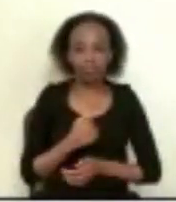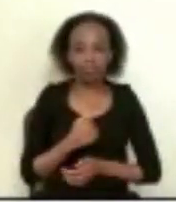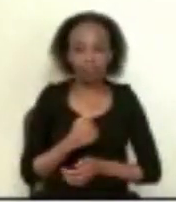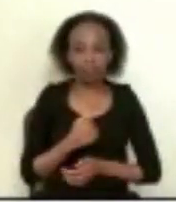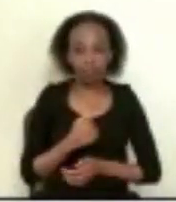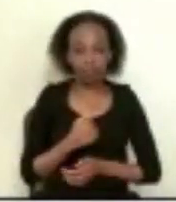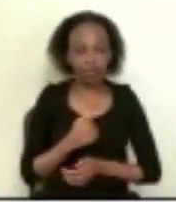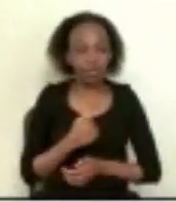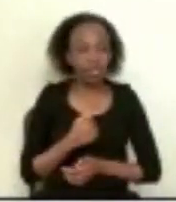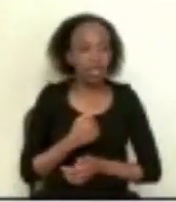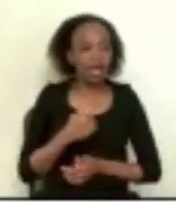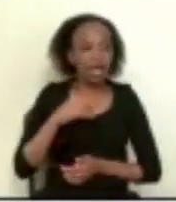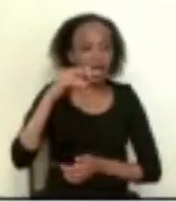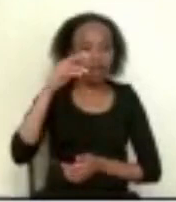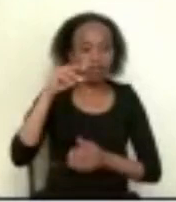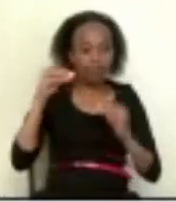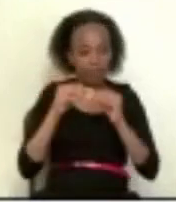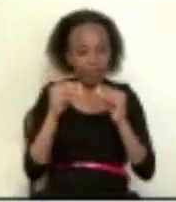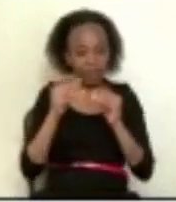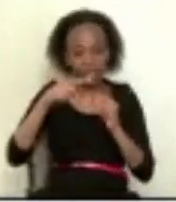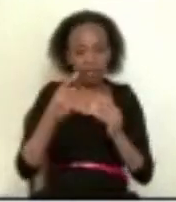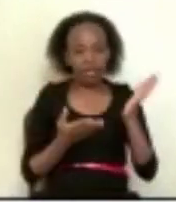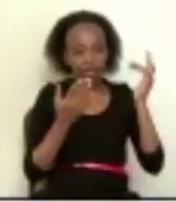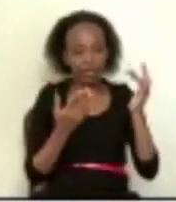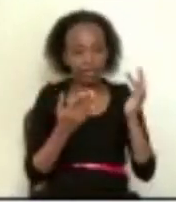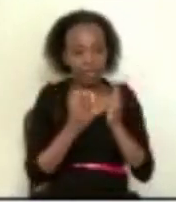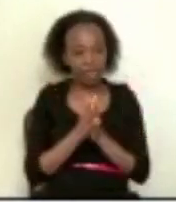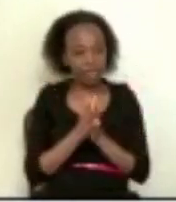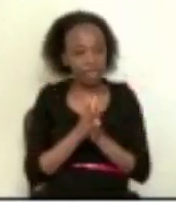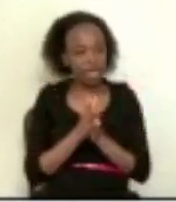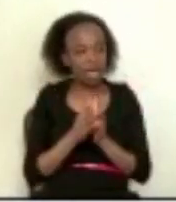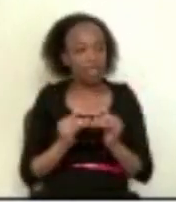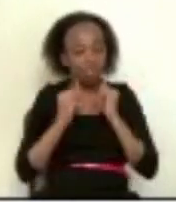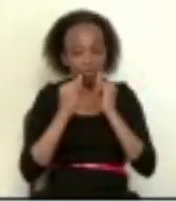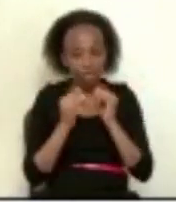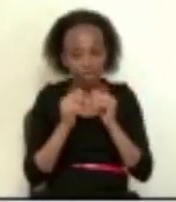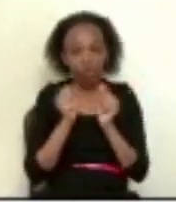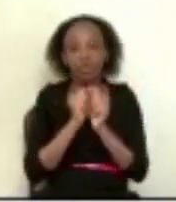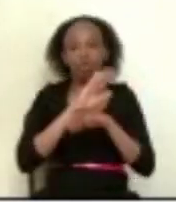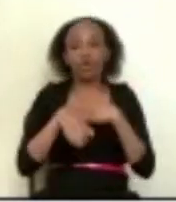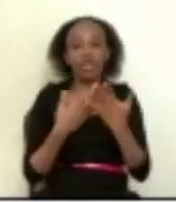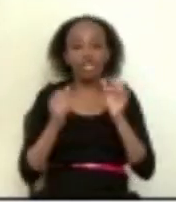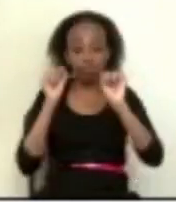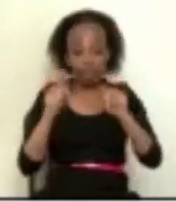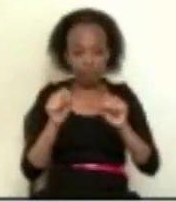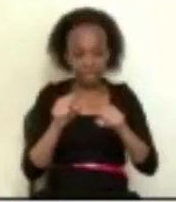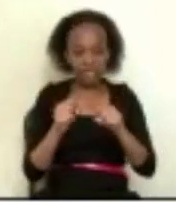its MPC meeting, and we are expecting a rate hike. So along with all these